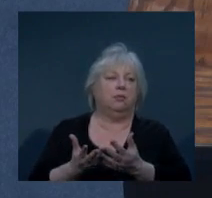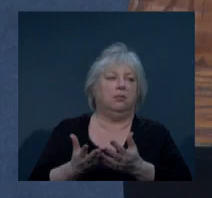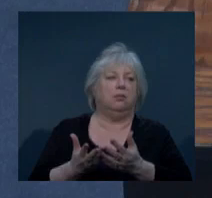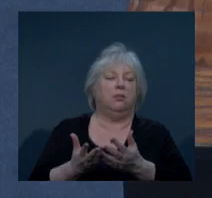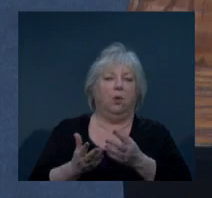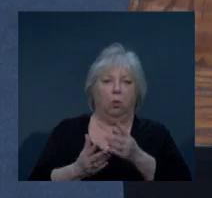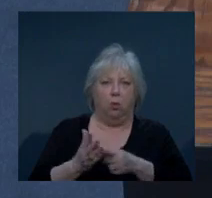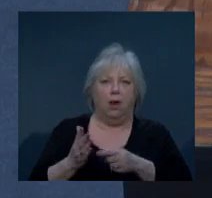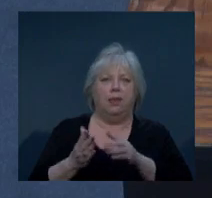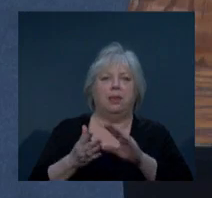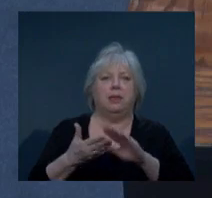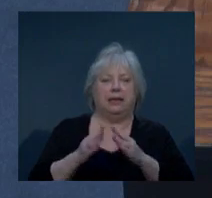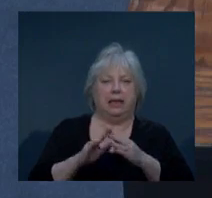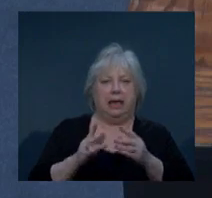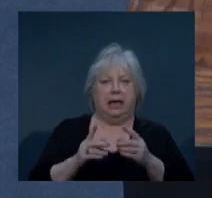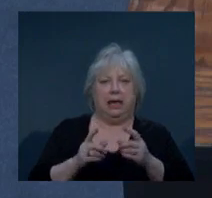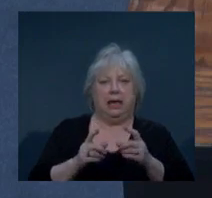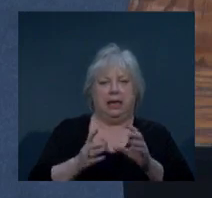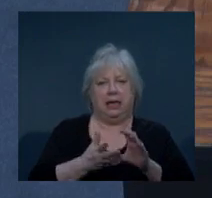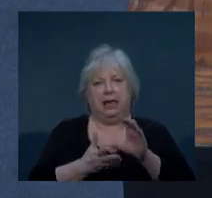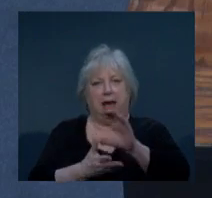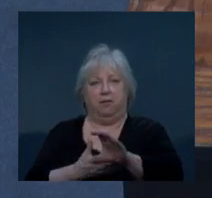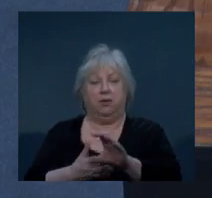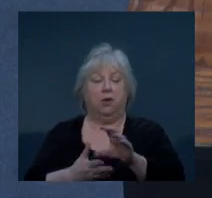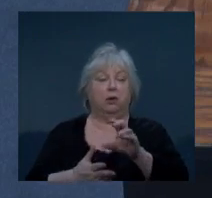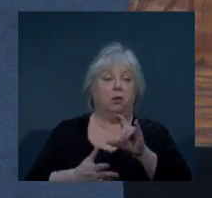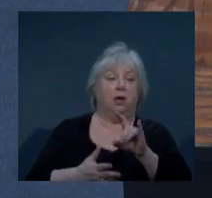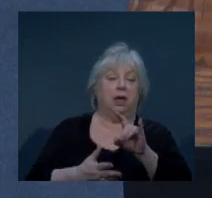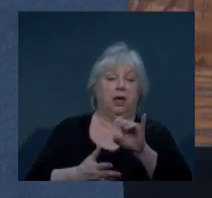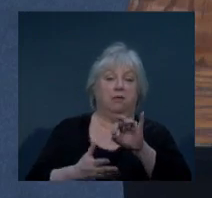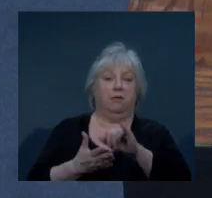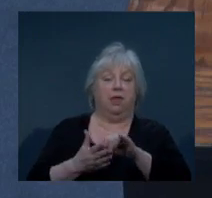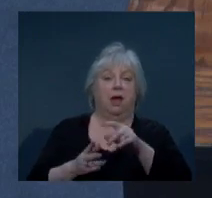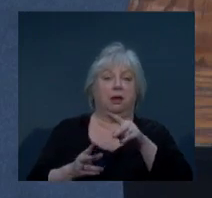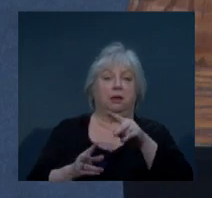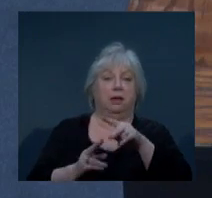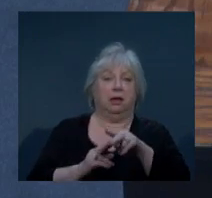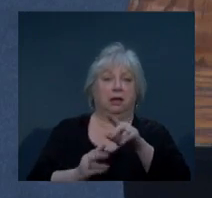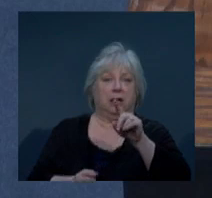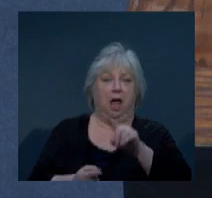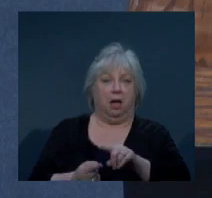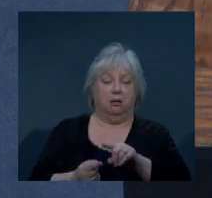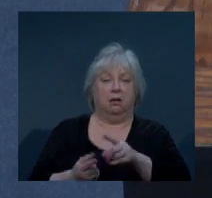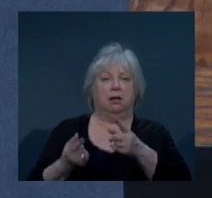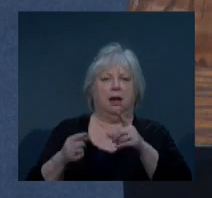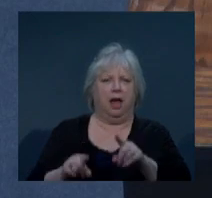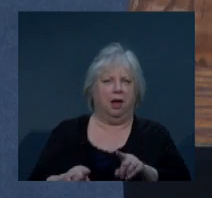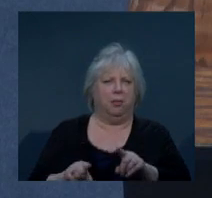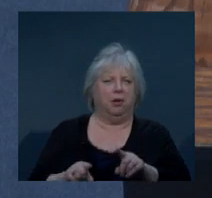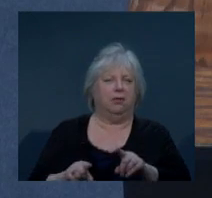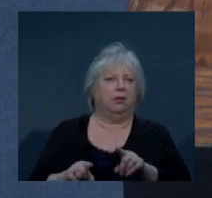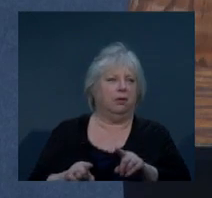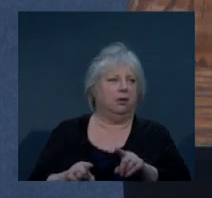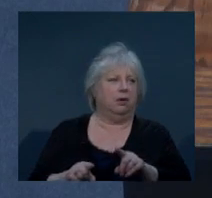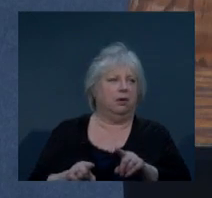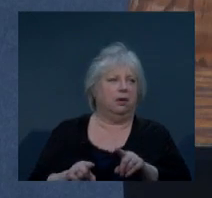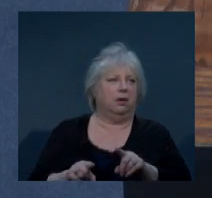the city would give. So if that cut happens, that